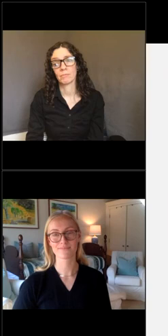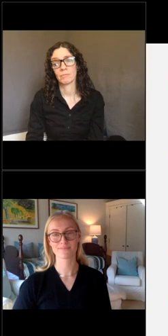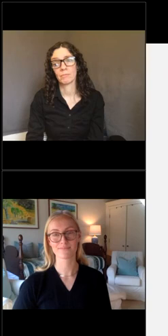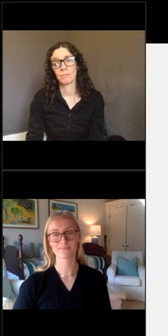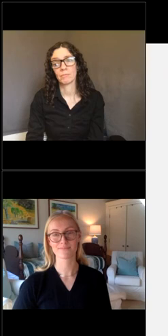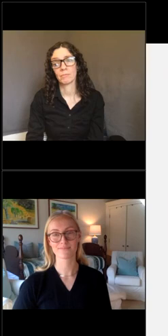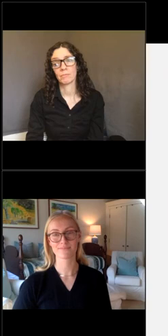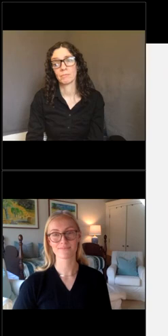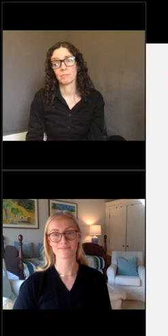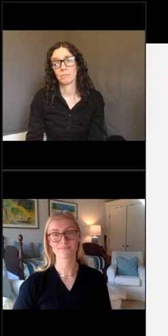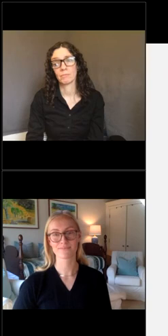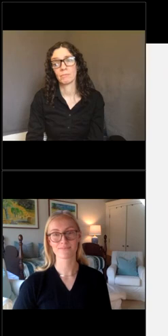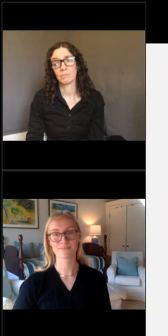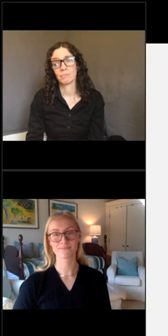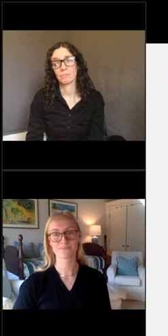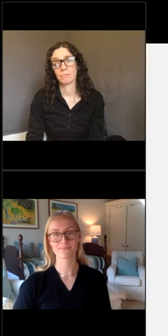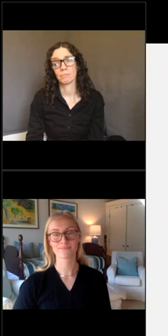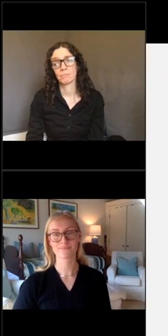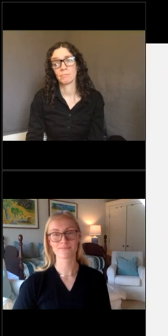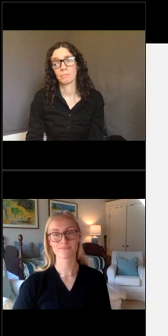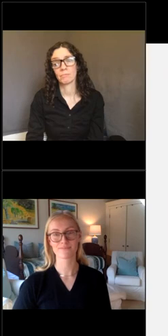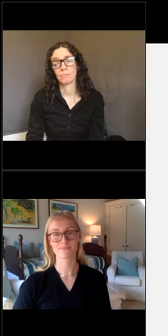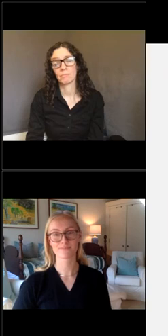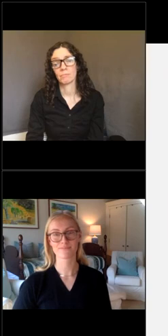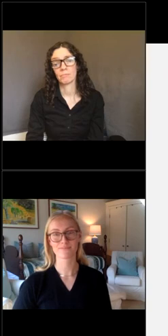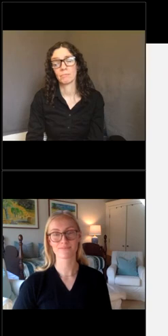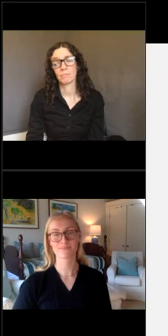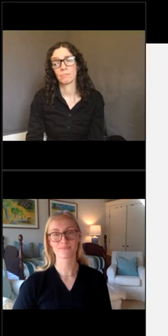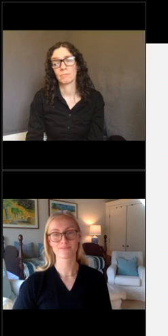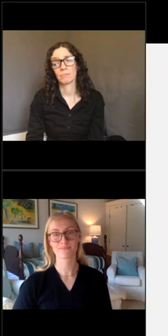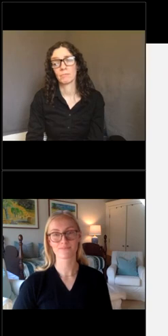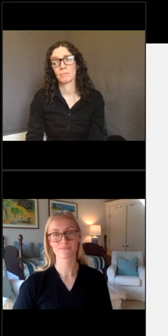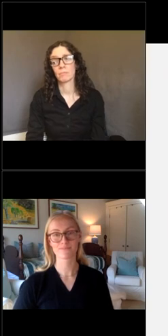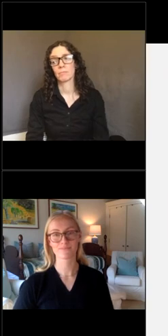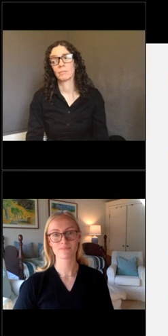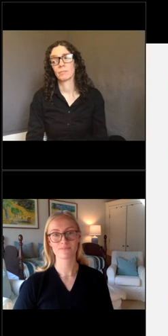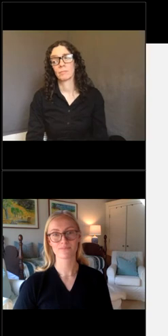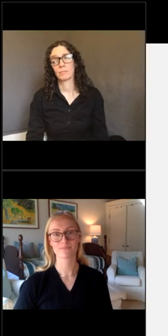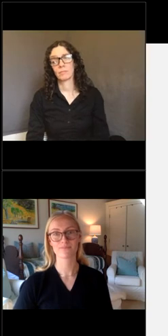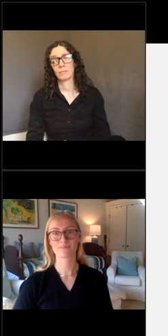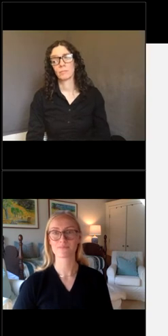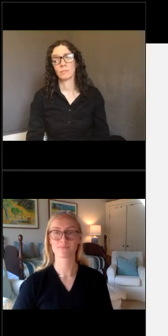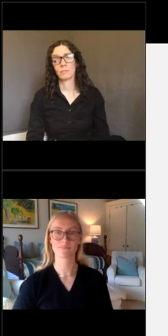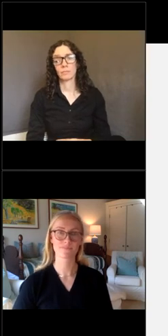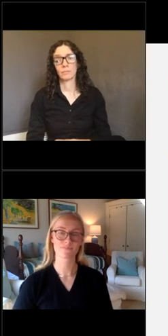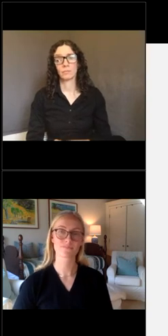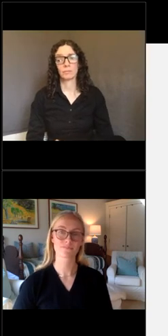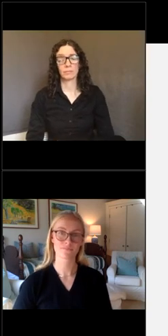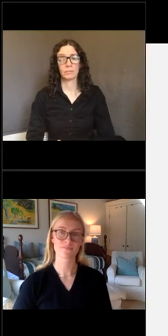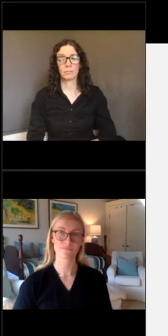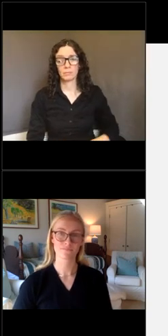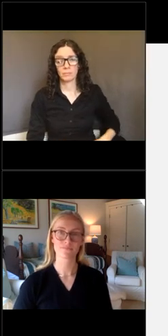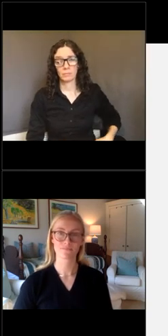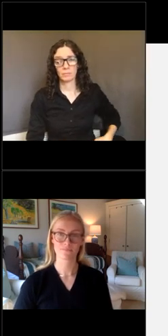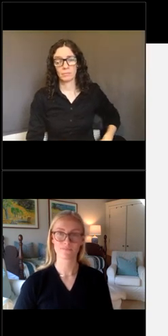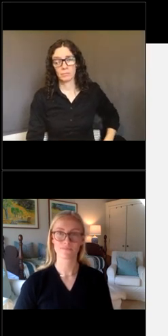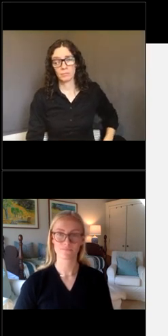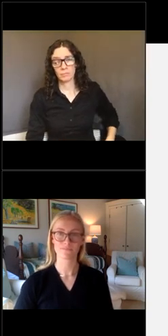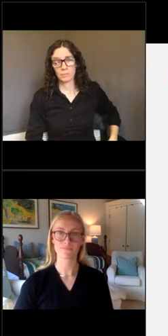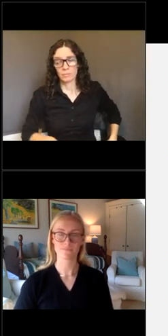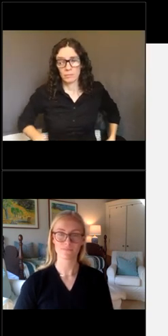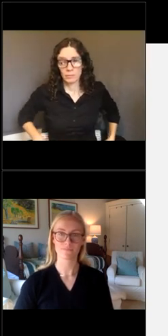If you have already become a member, make sure you share your work.